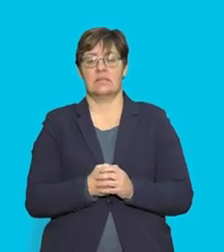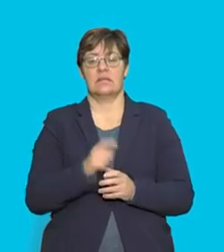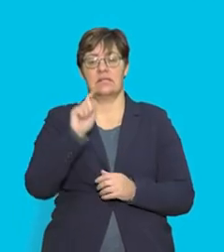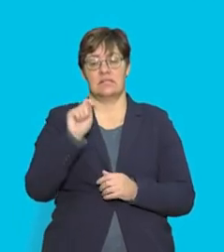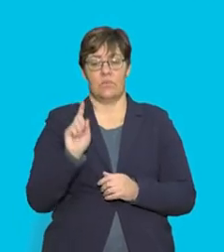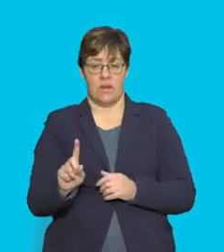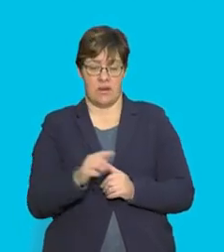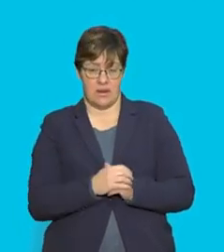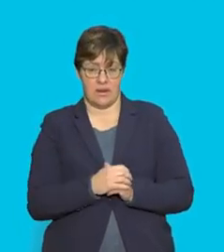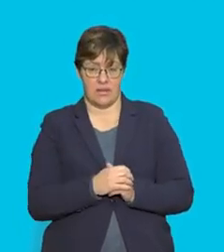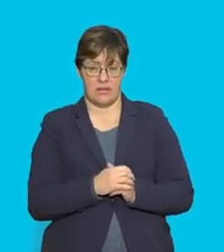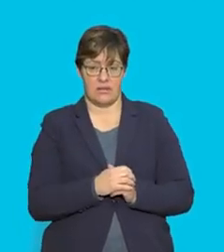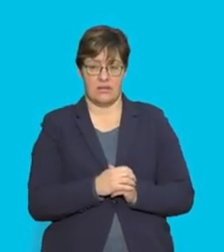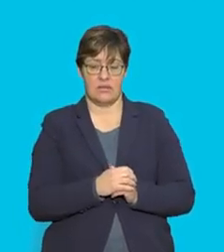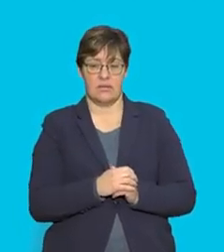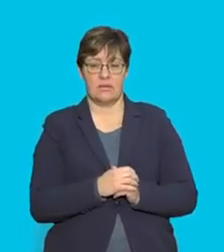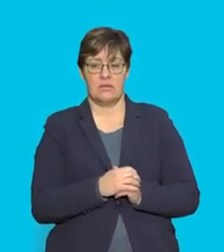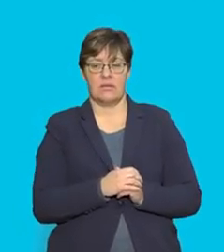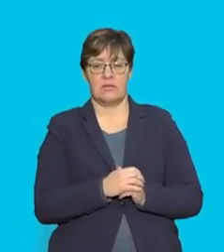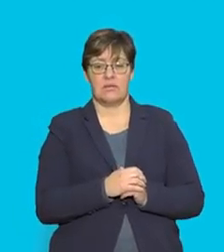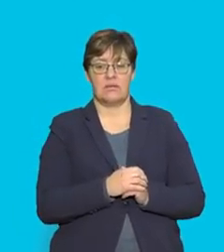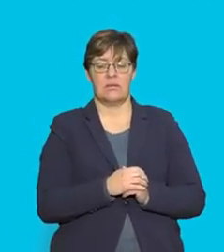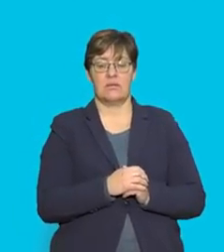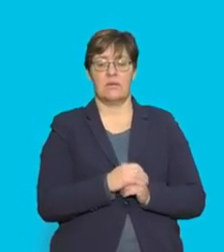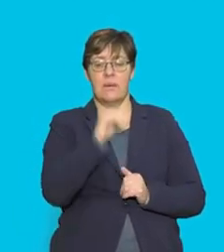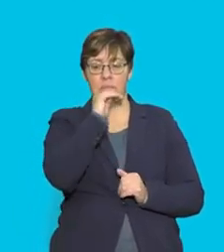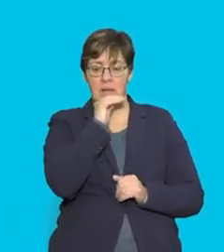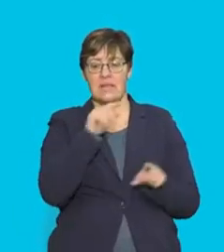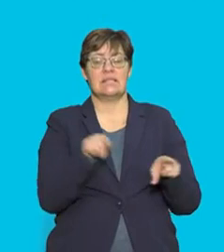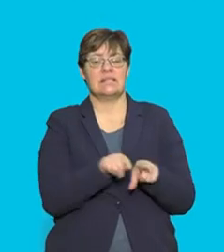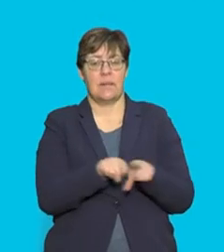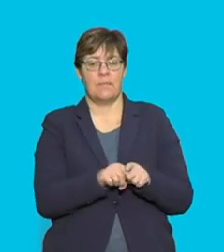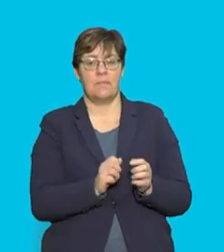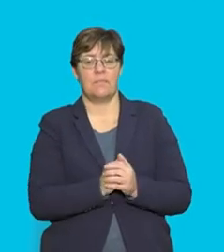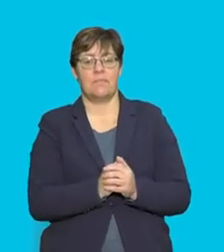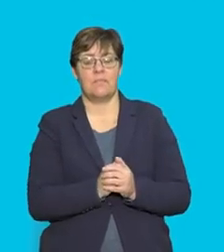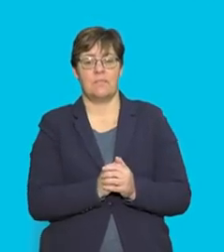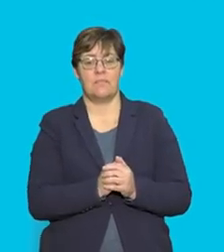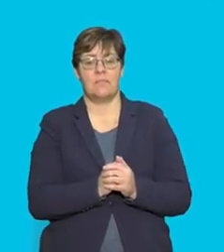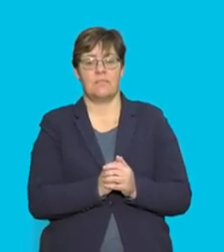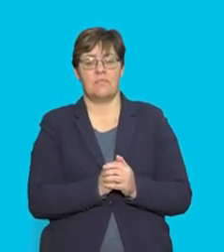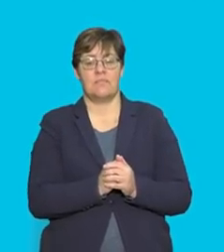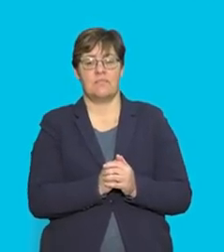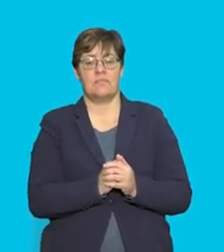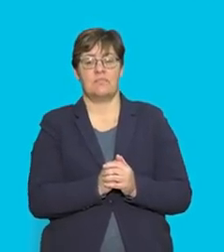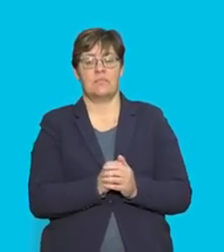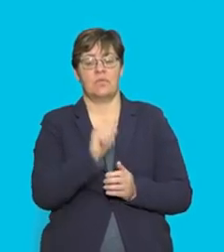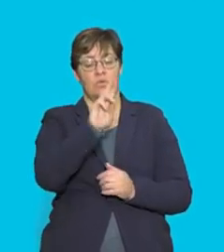plus T1 there, right? Which is the same as